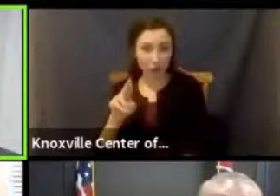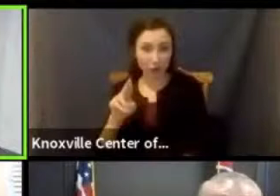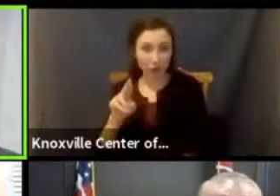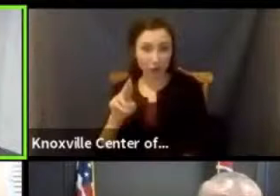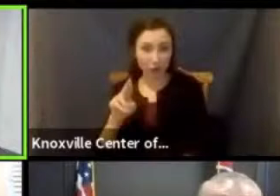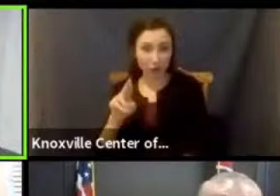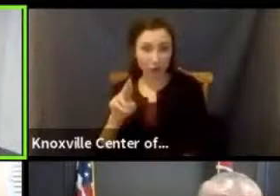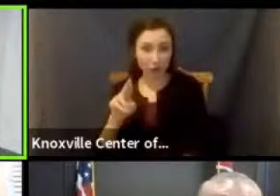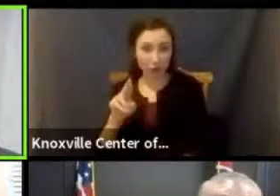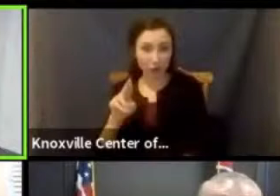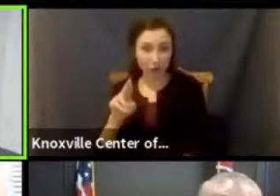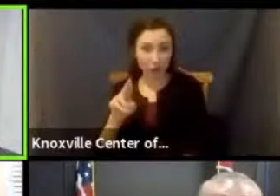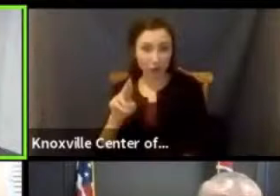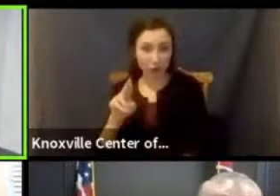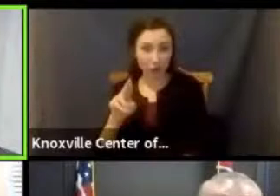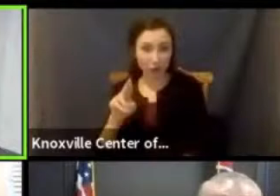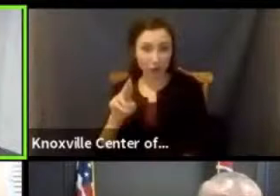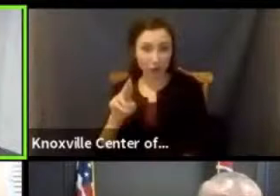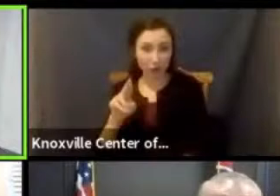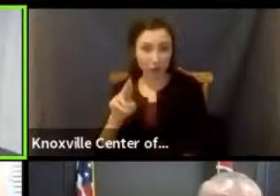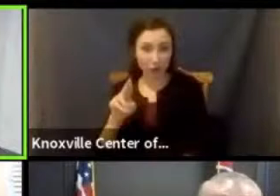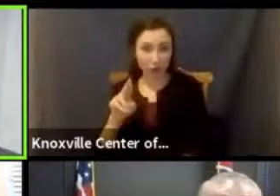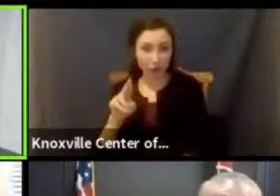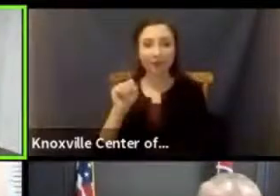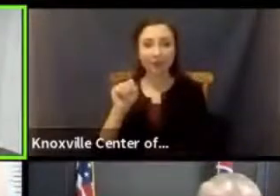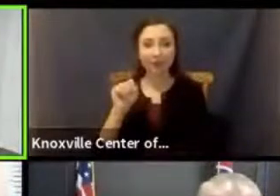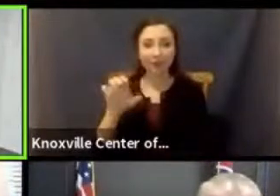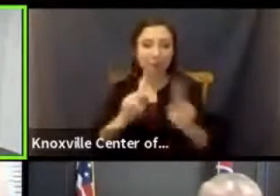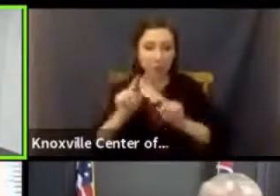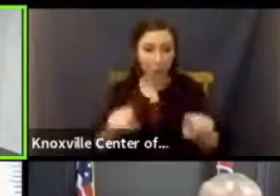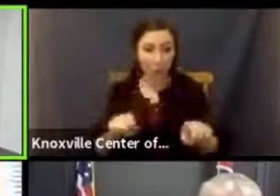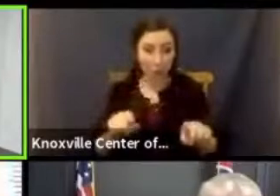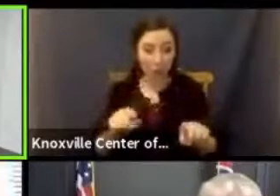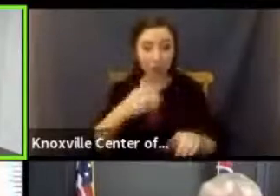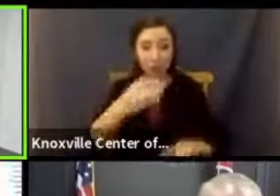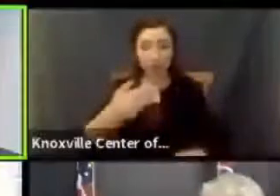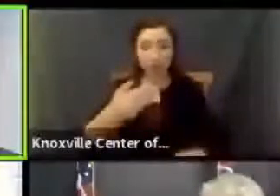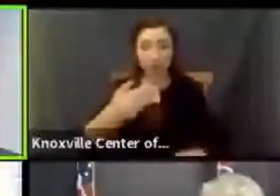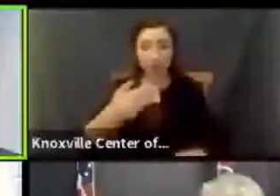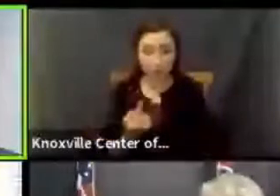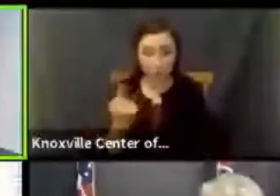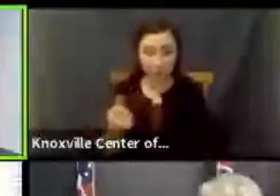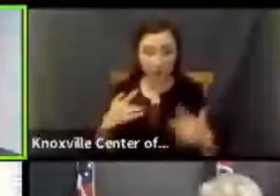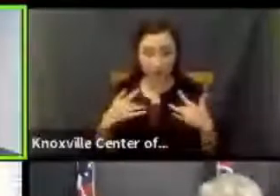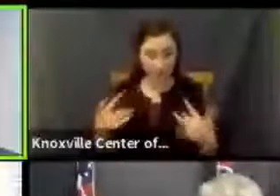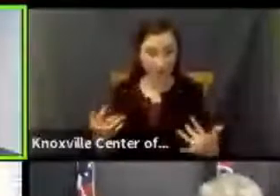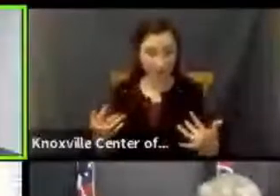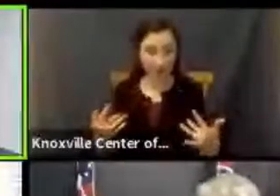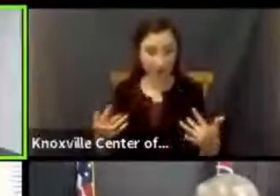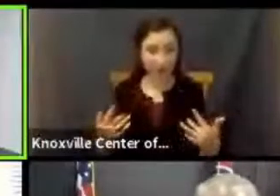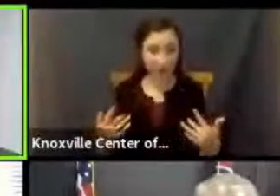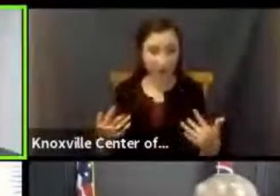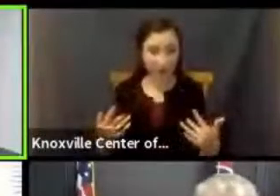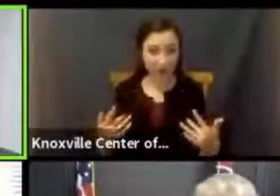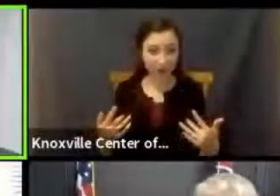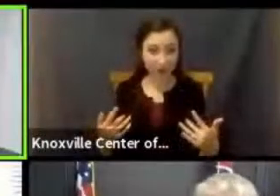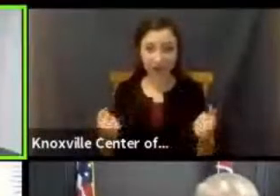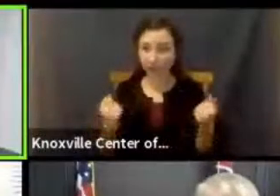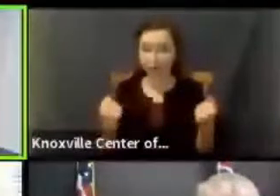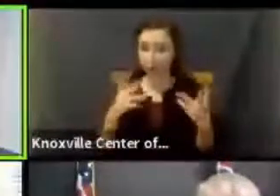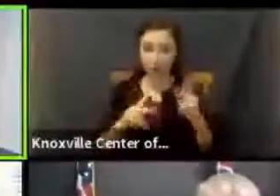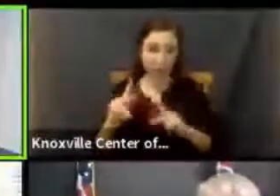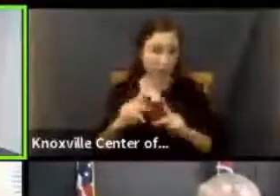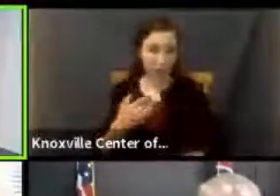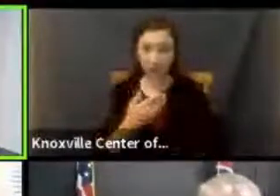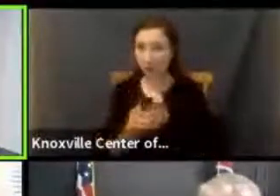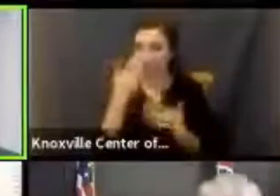we have a case of people going to an invitation-only event of, however many people are there, and